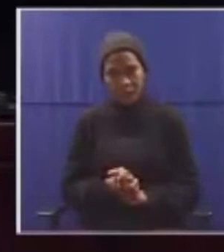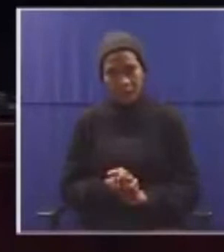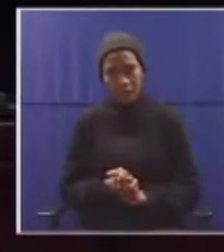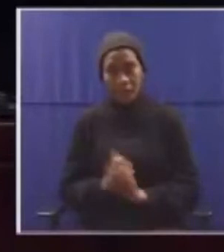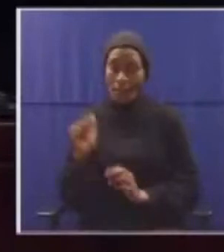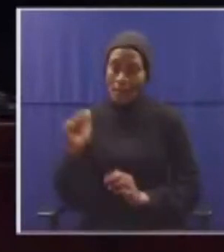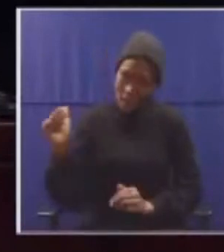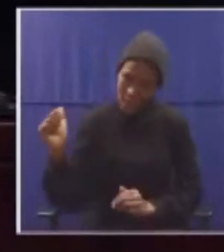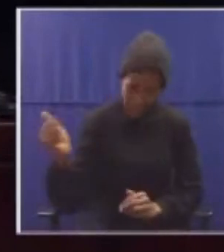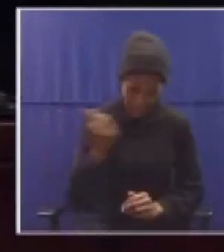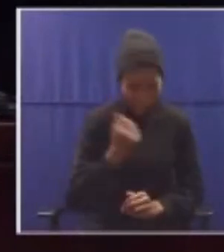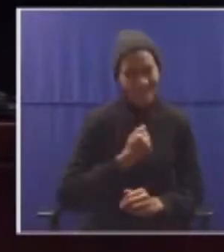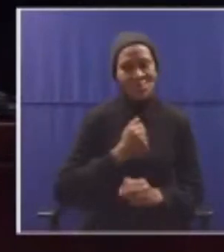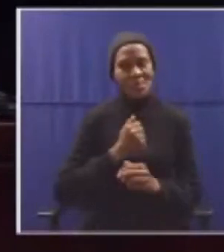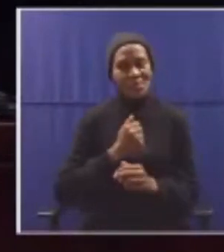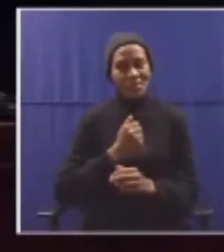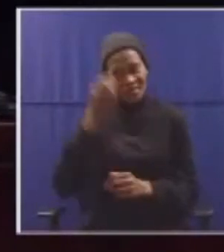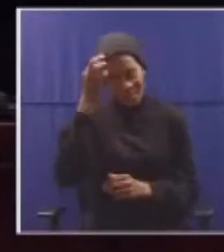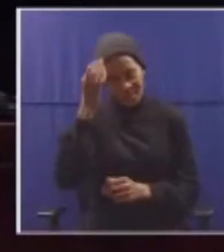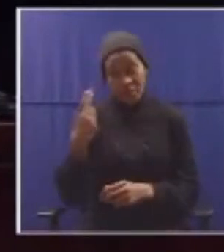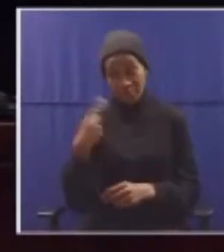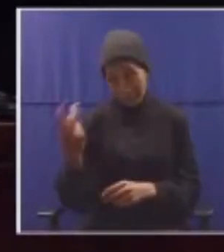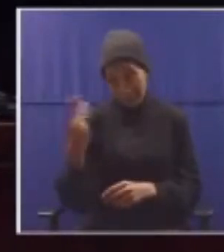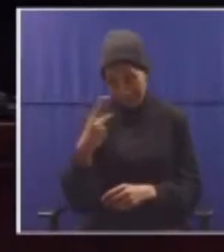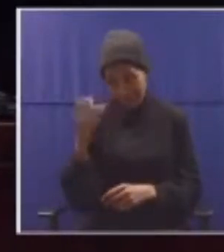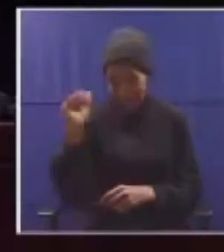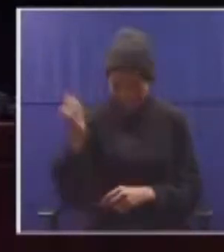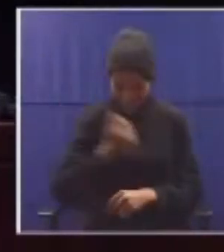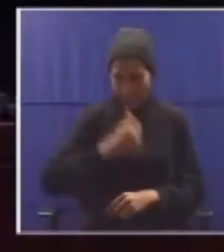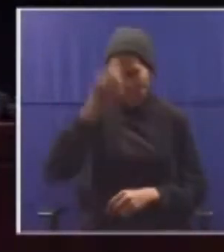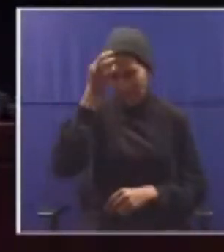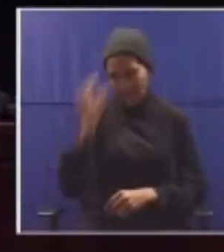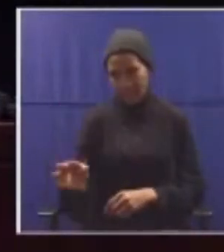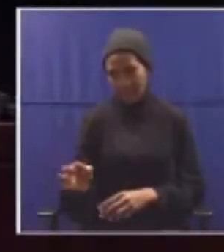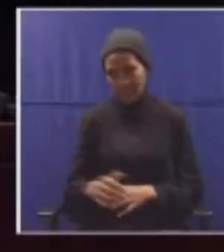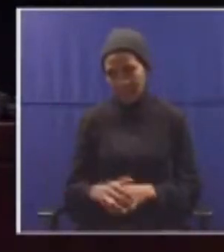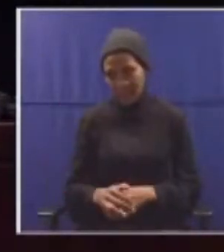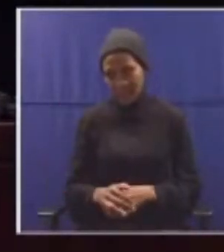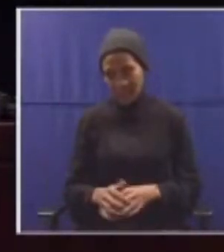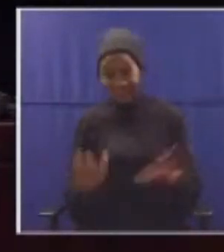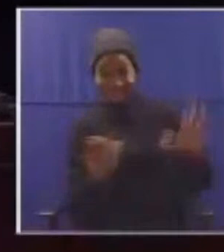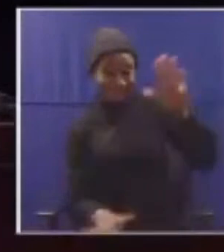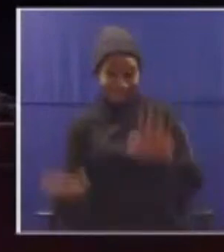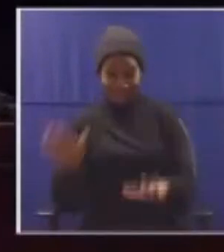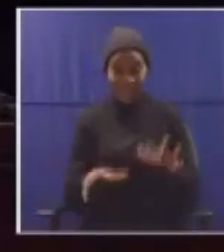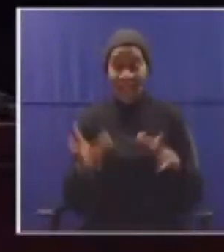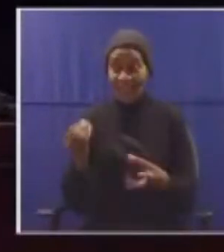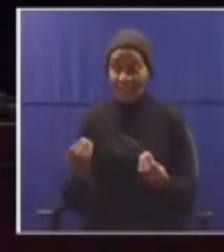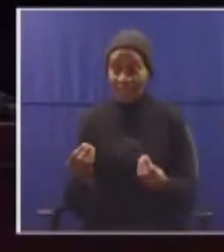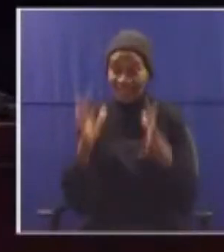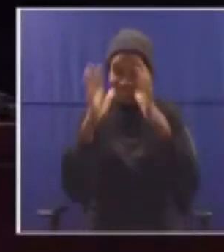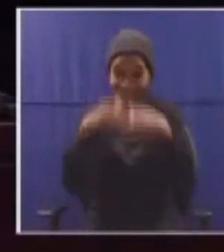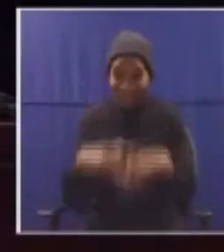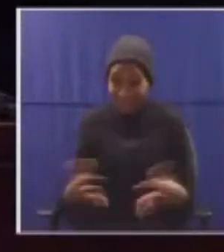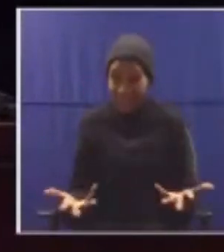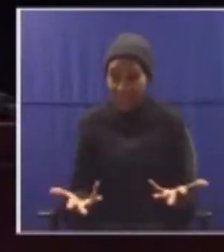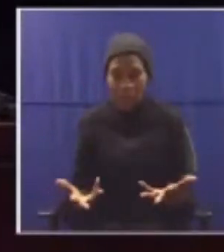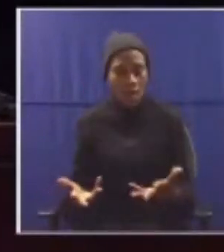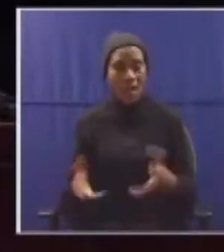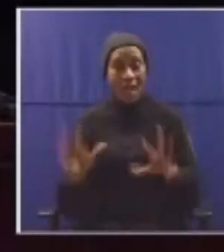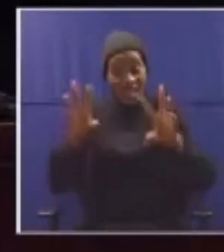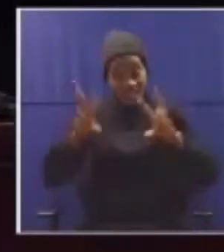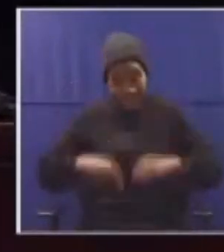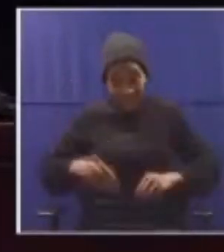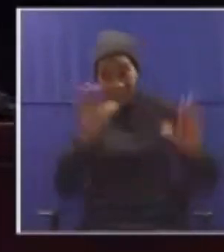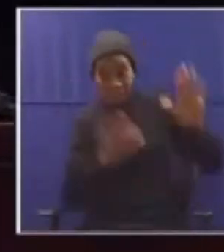our government, me and you, is not in disorder, does not allow